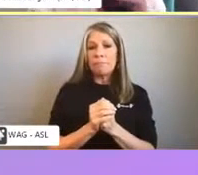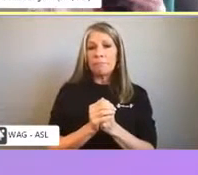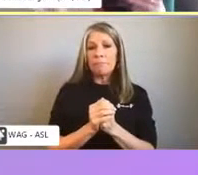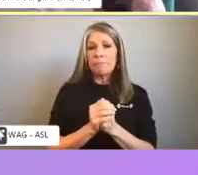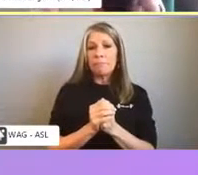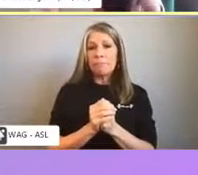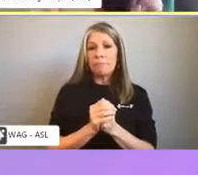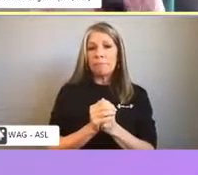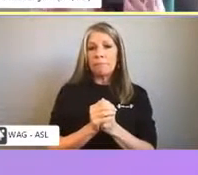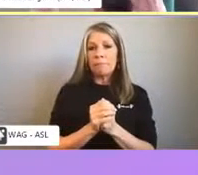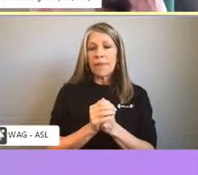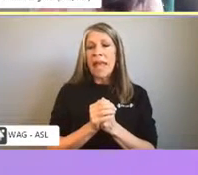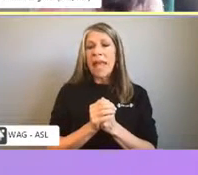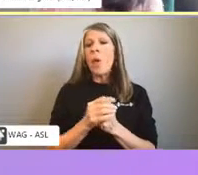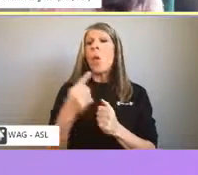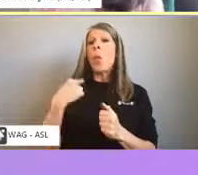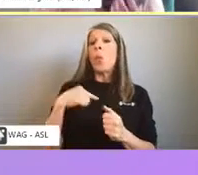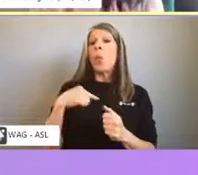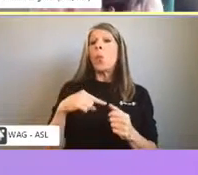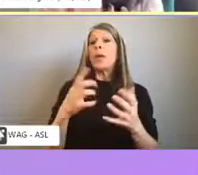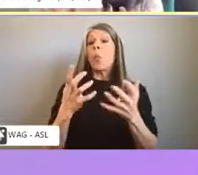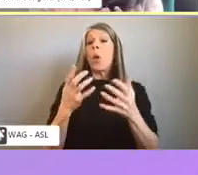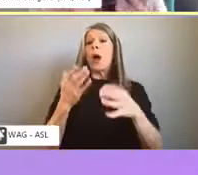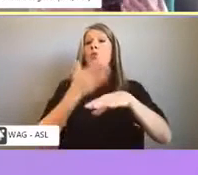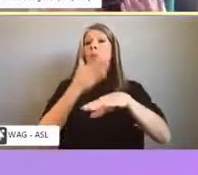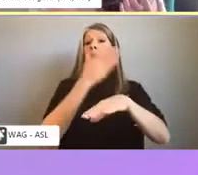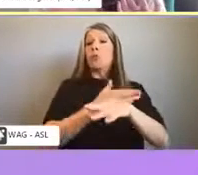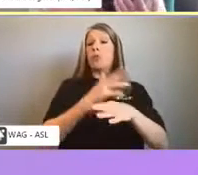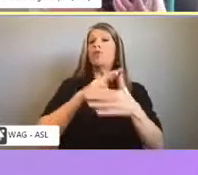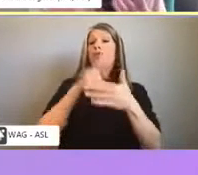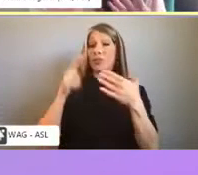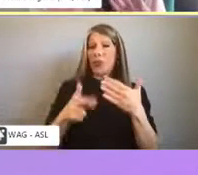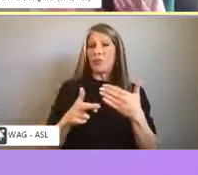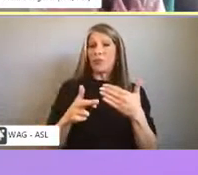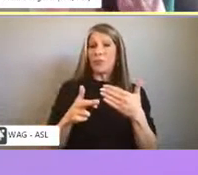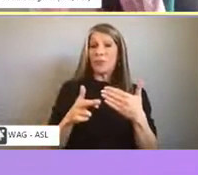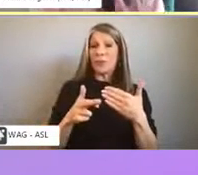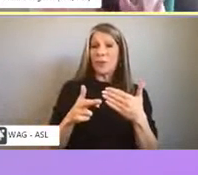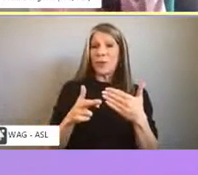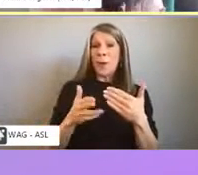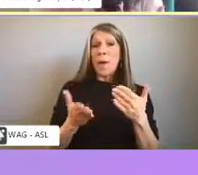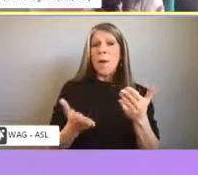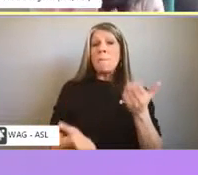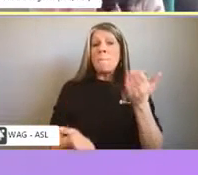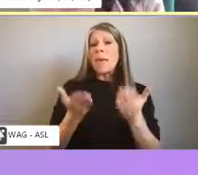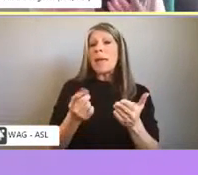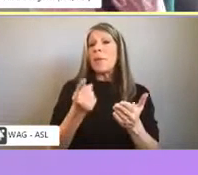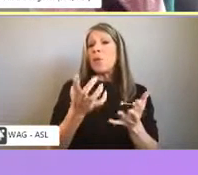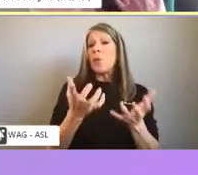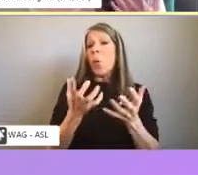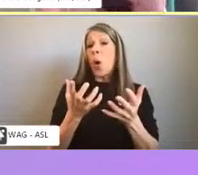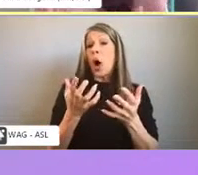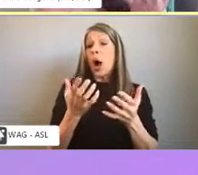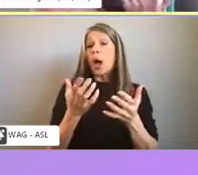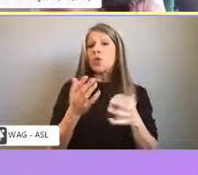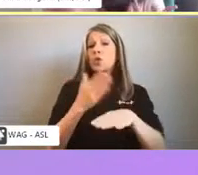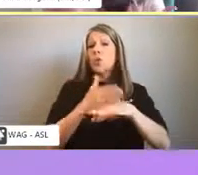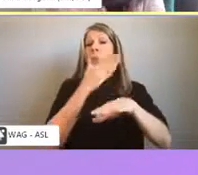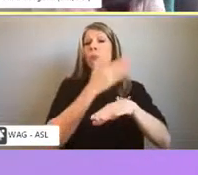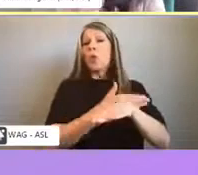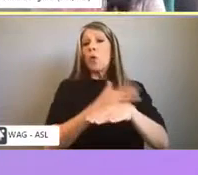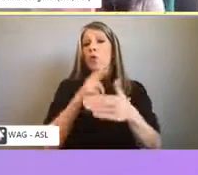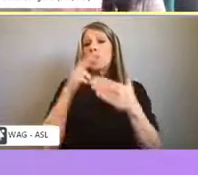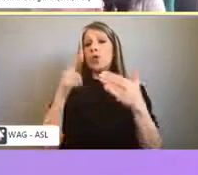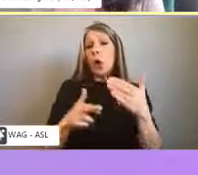And then we want to improve results. Maybe you want to improve results from your